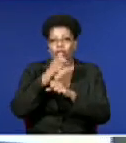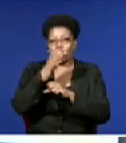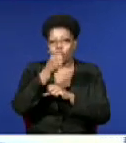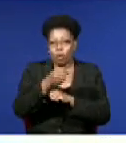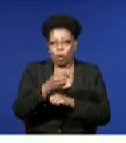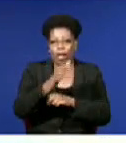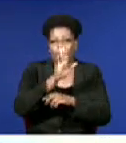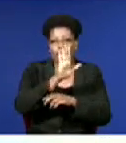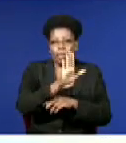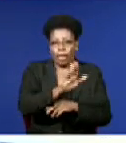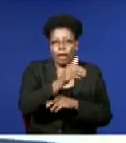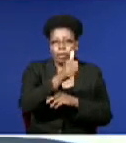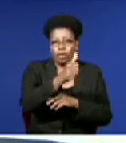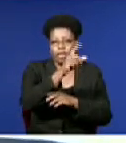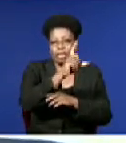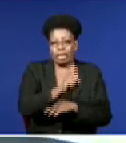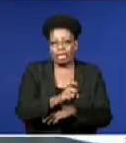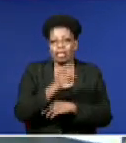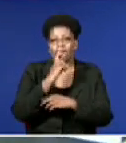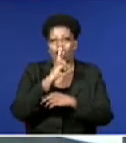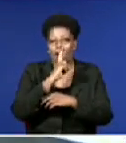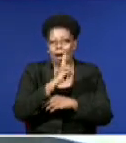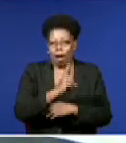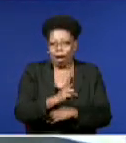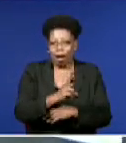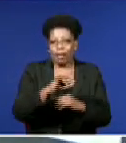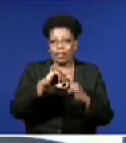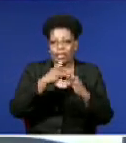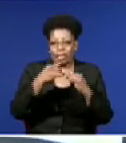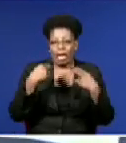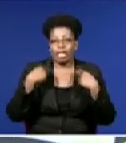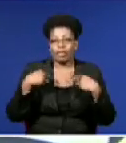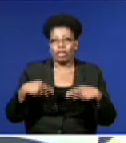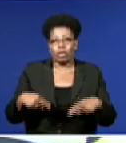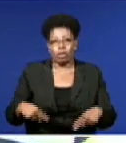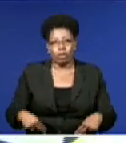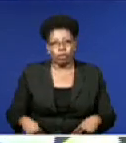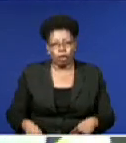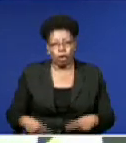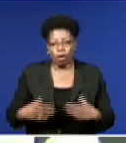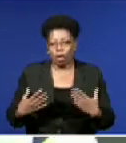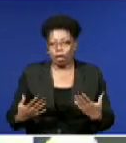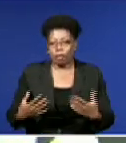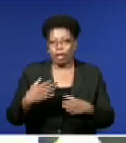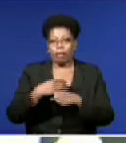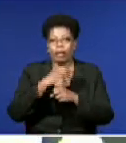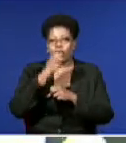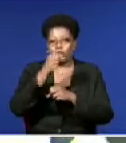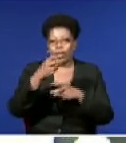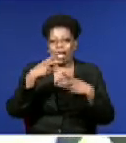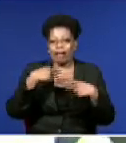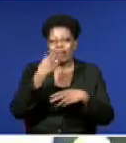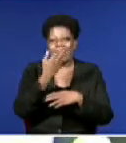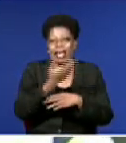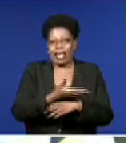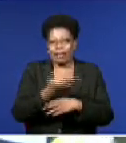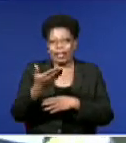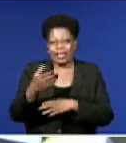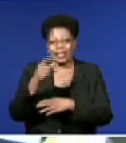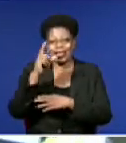their own personal needs are, the sizes of their uniforms, make sure they have everything that they